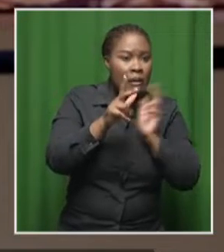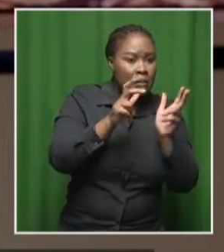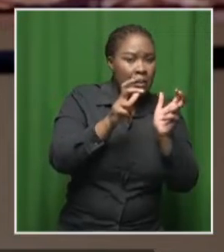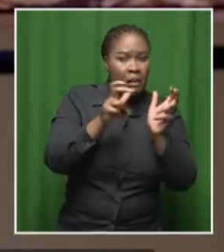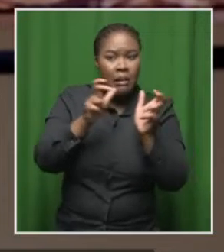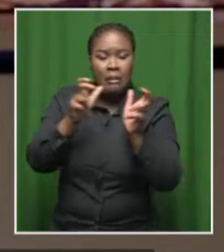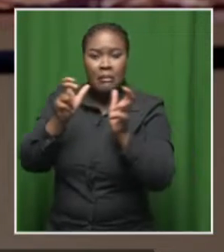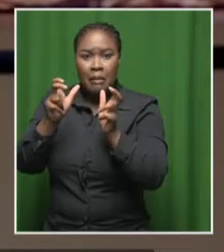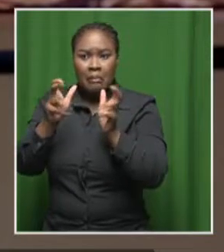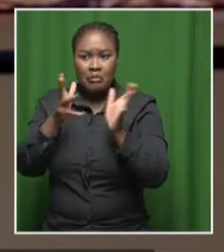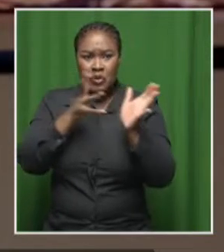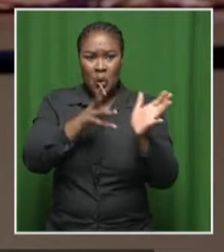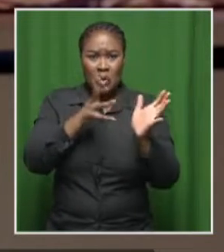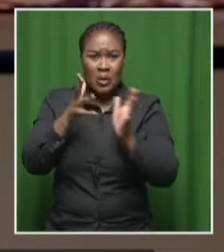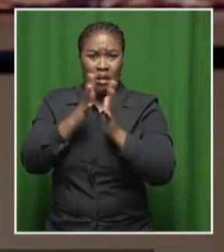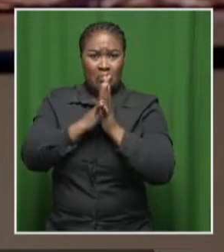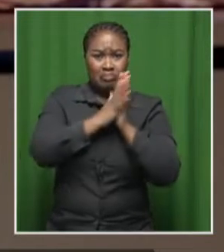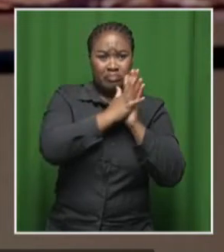that density,